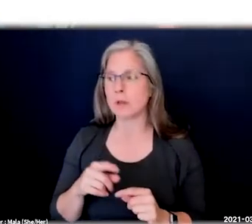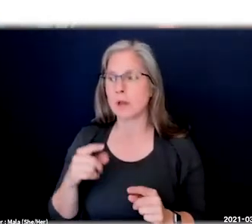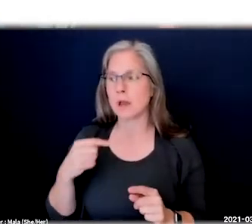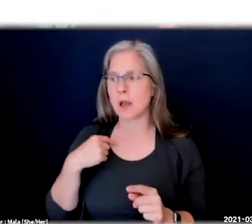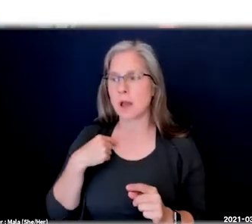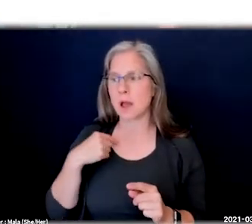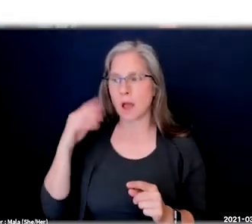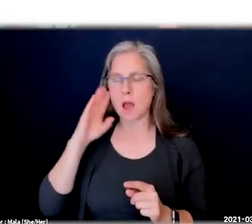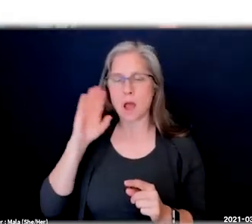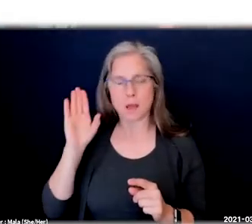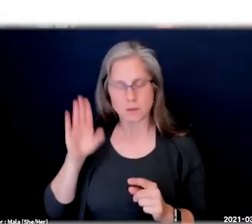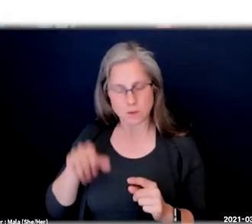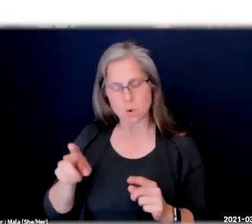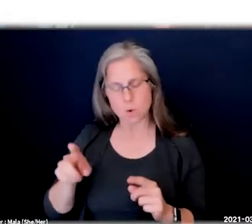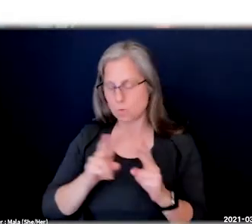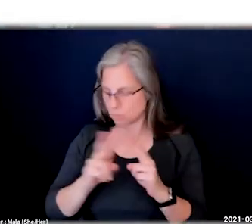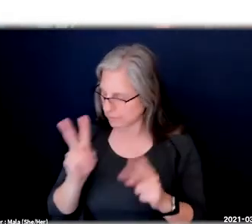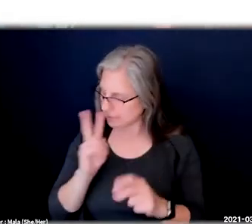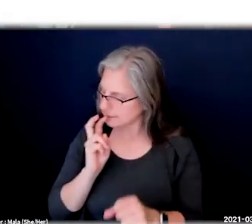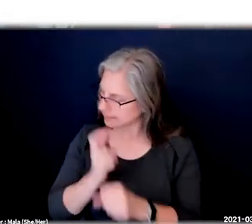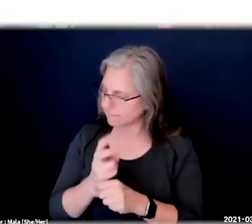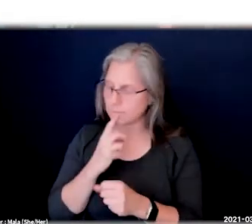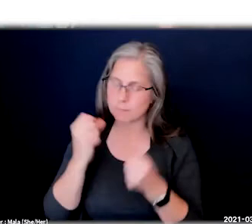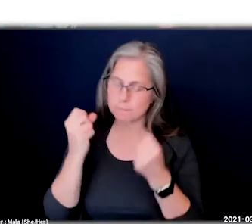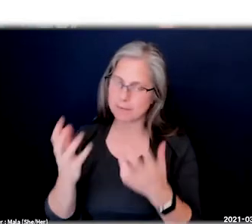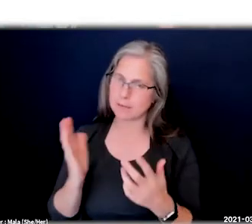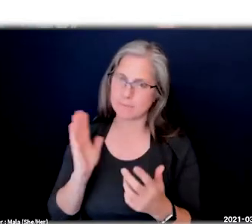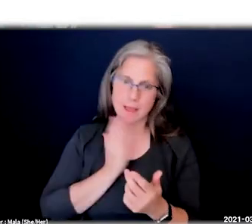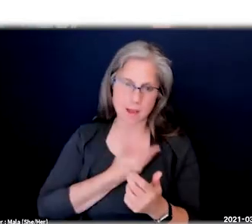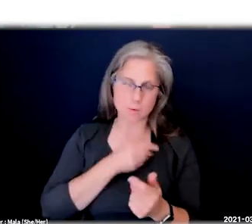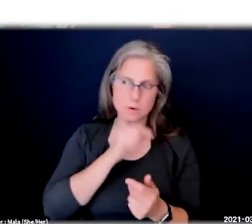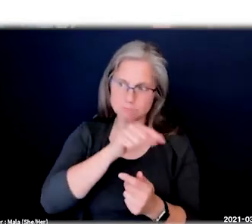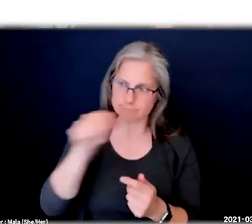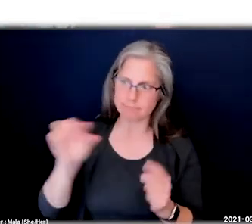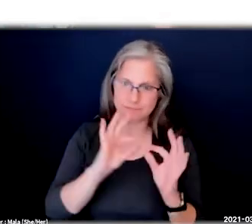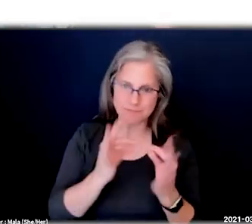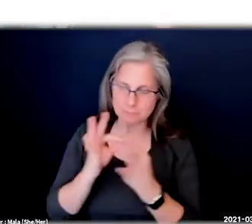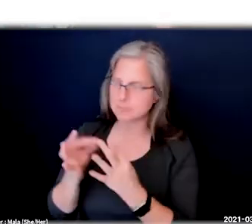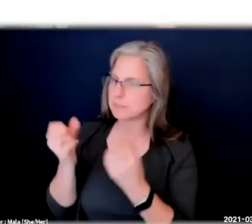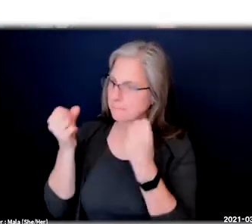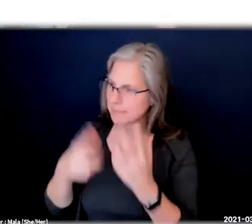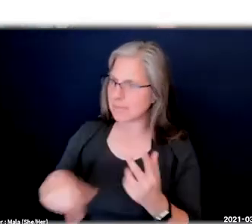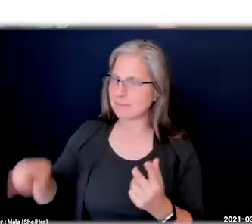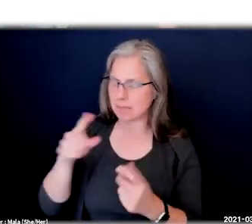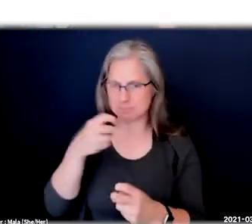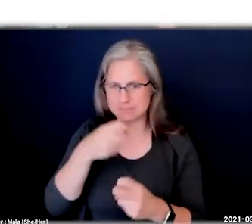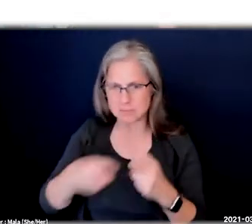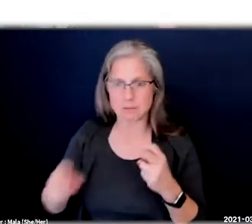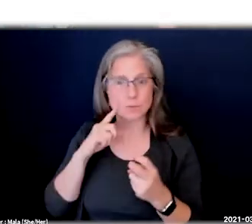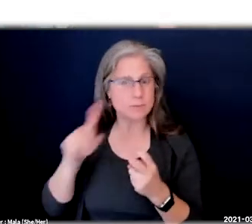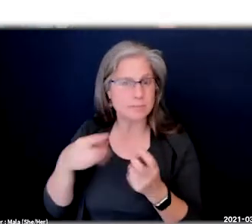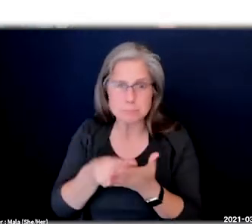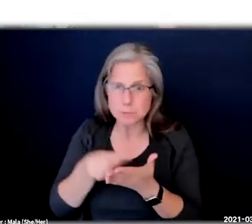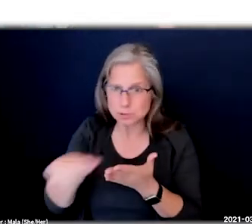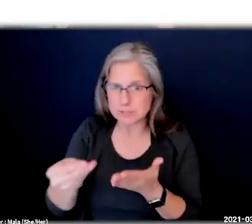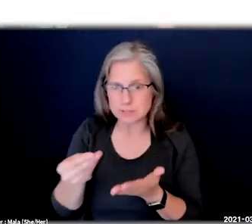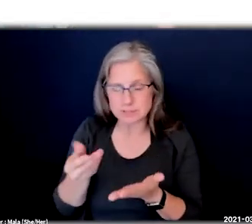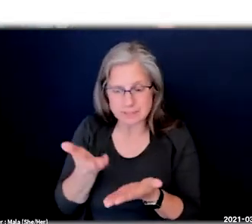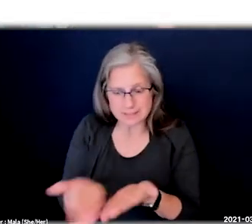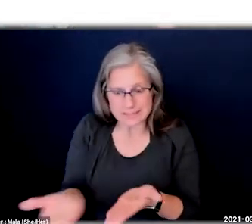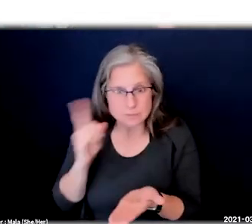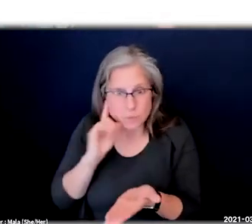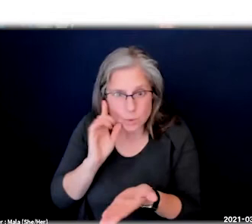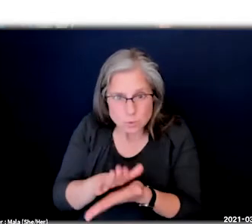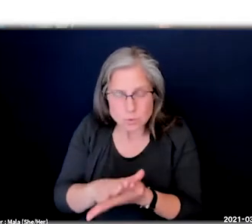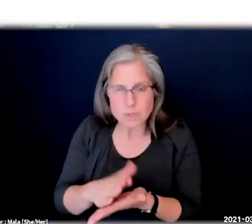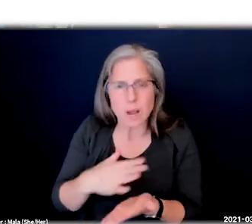this has been very difficult times for a lot of our families, and it's very difficult for them to purchase even school supplies. So I would like to